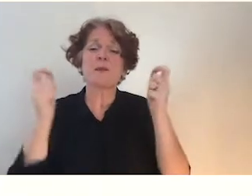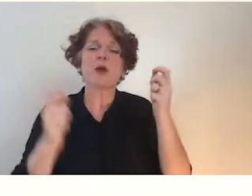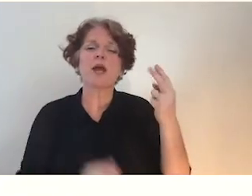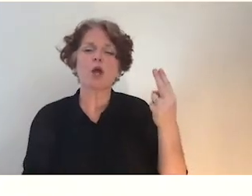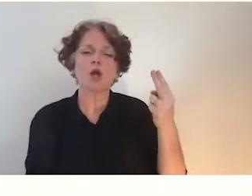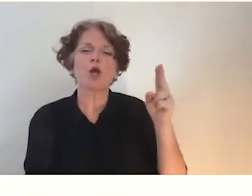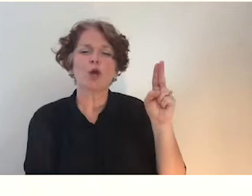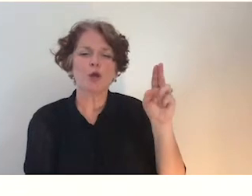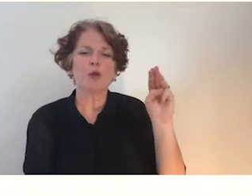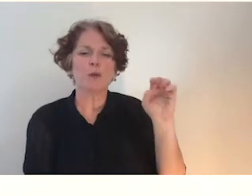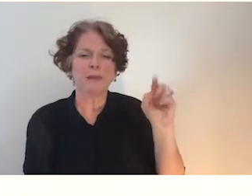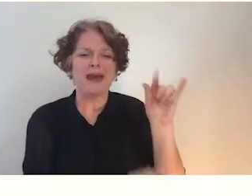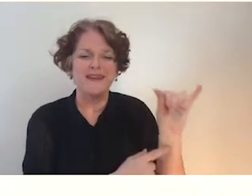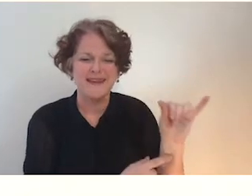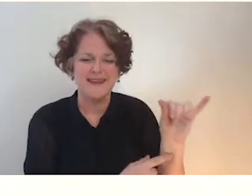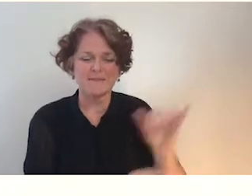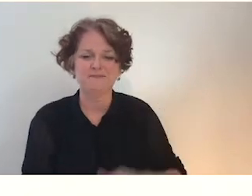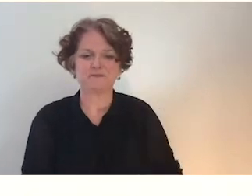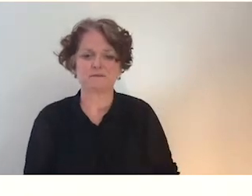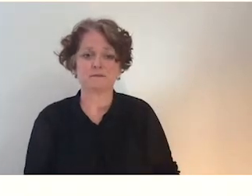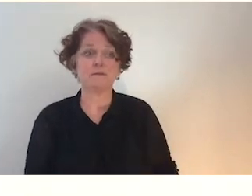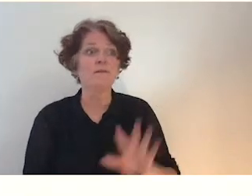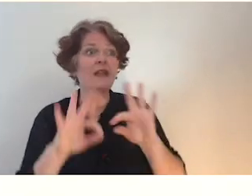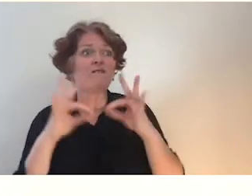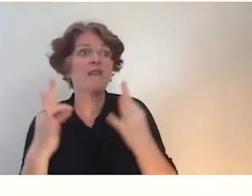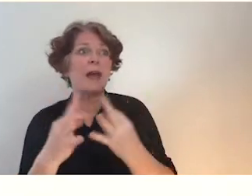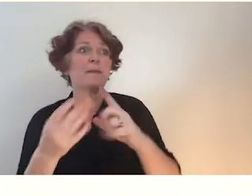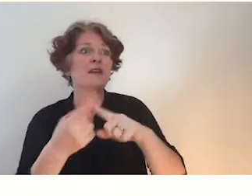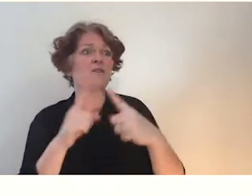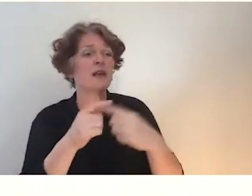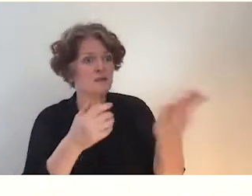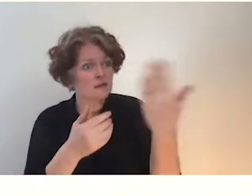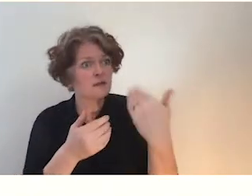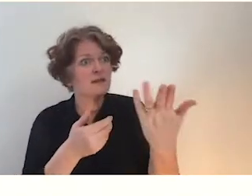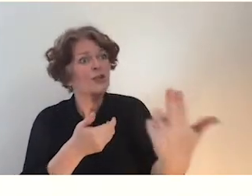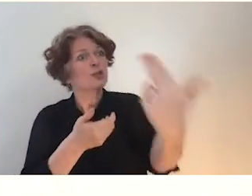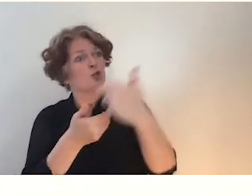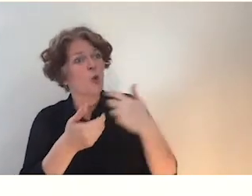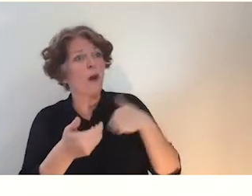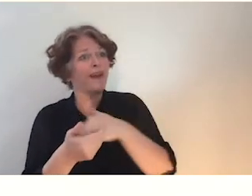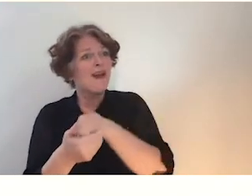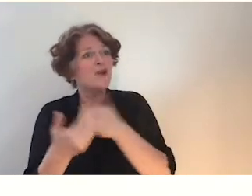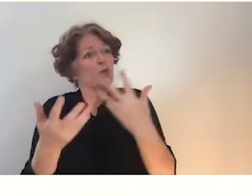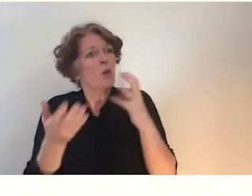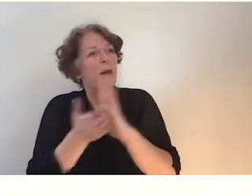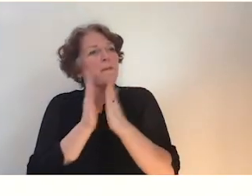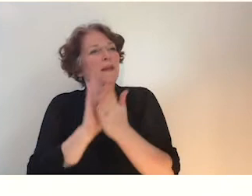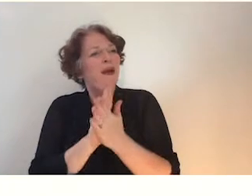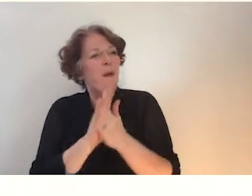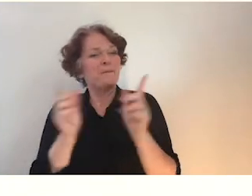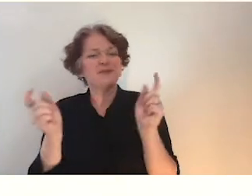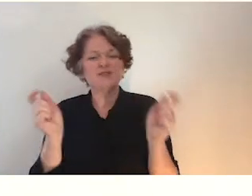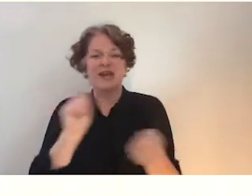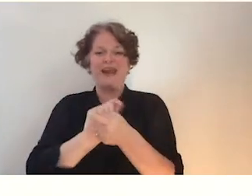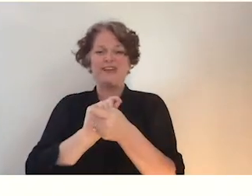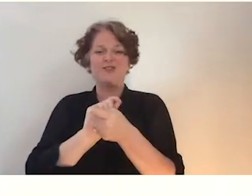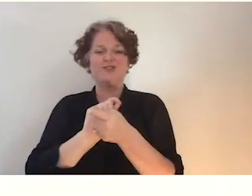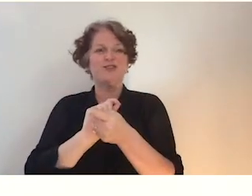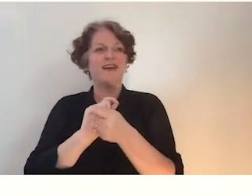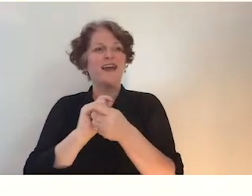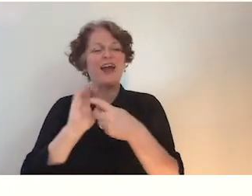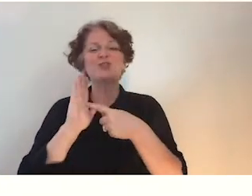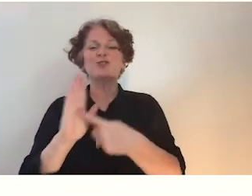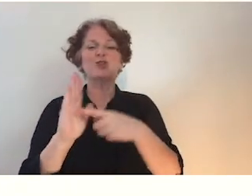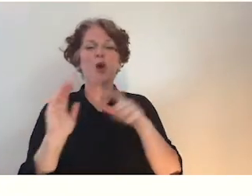of us all. To our loved ones, join us in serving as agents of change and ambassadors for